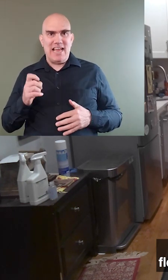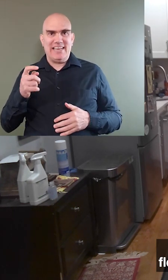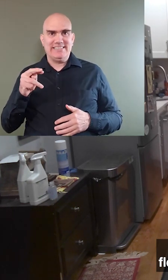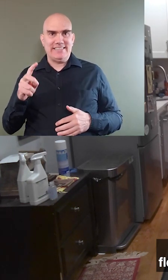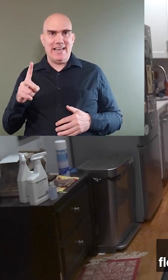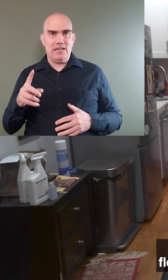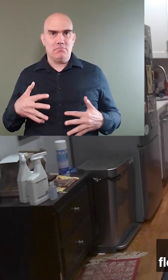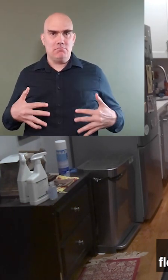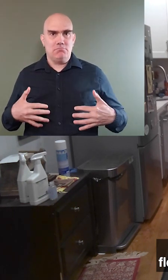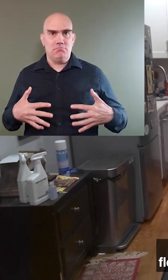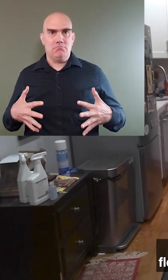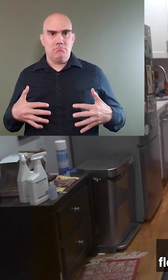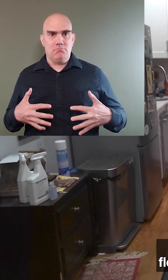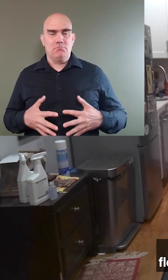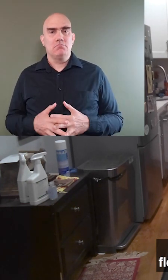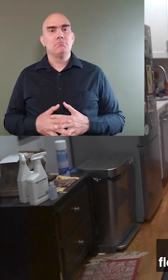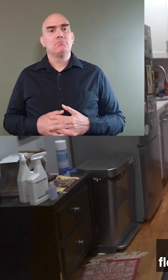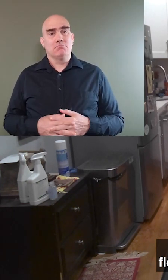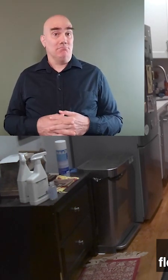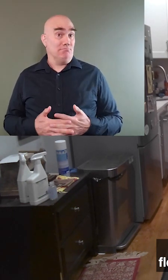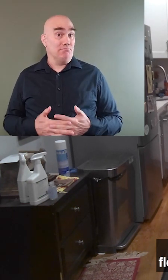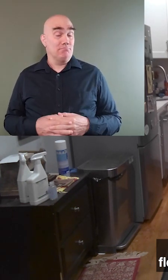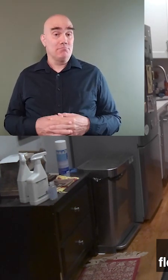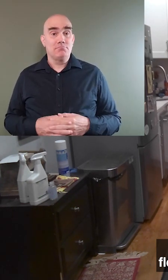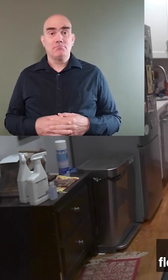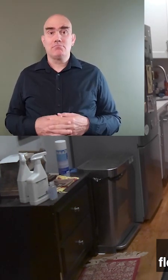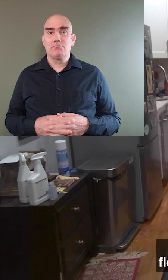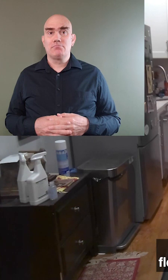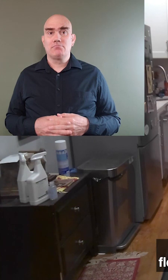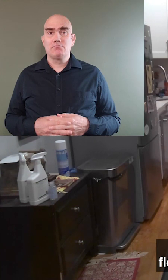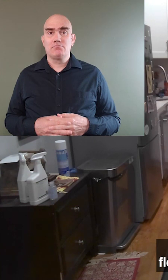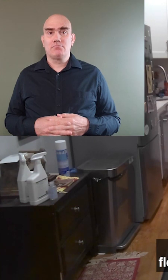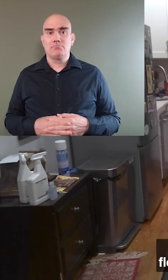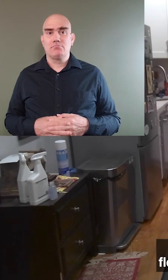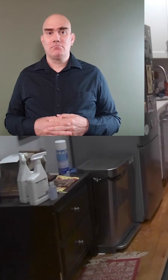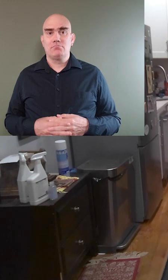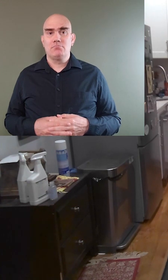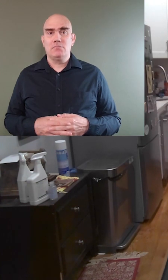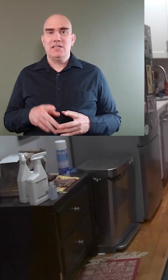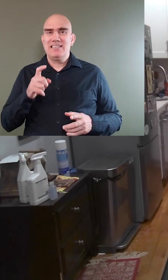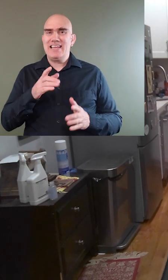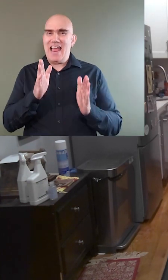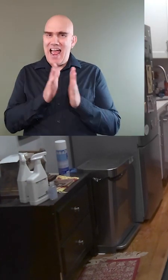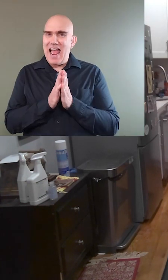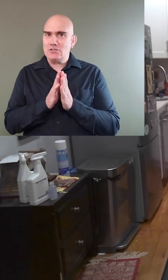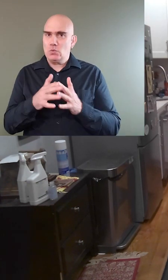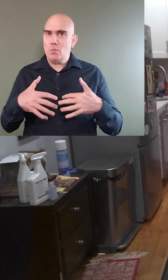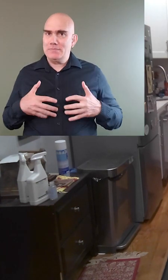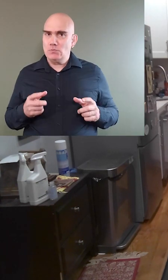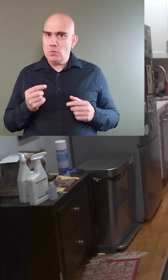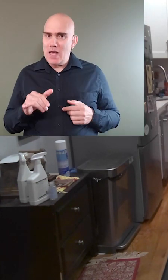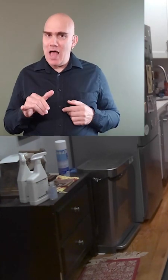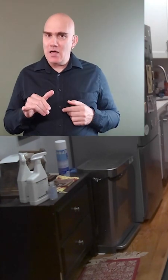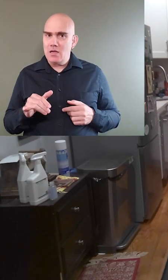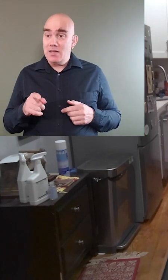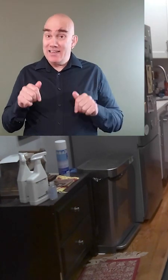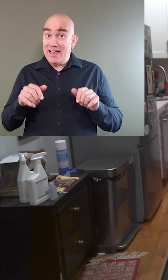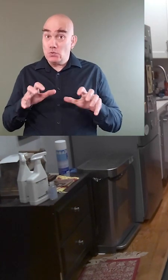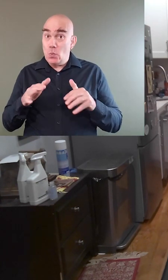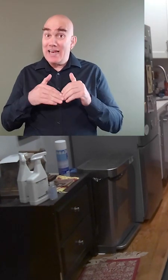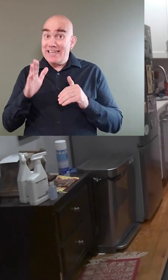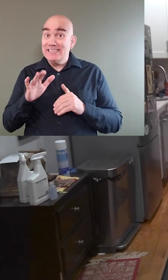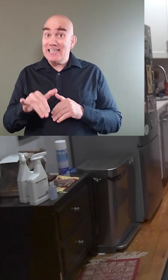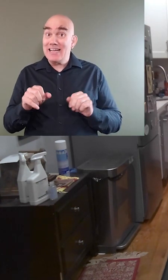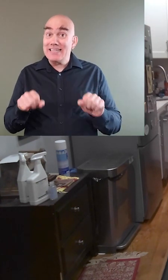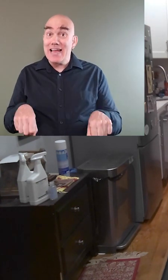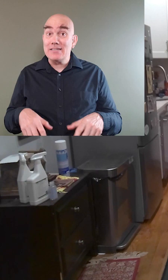inwardly flex and outwardly extend. You need to ask it to. It